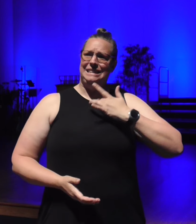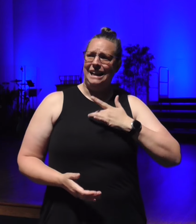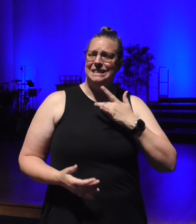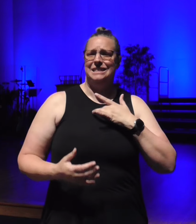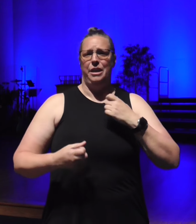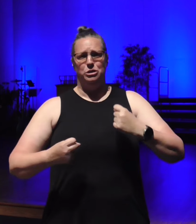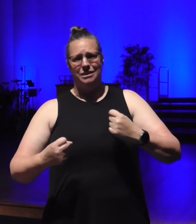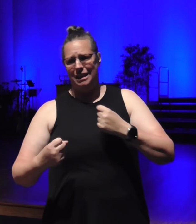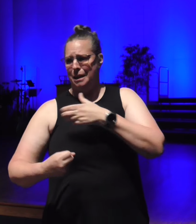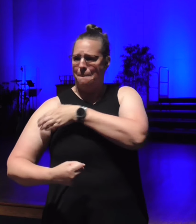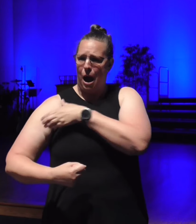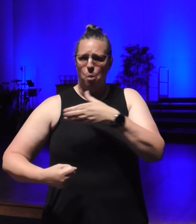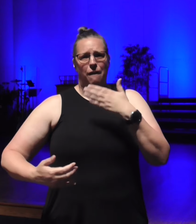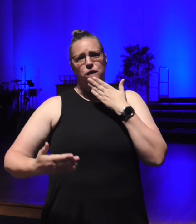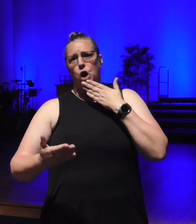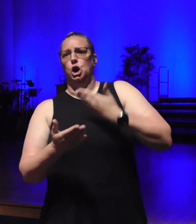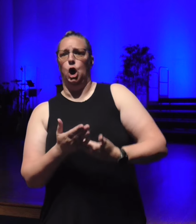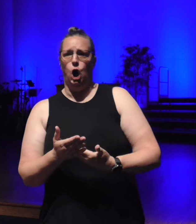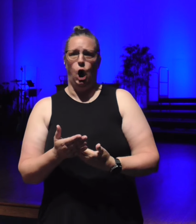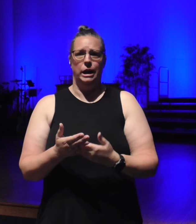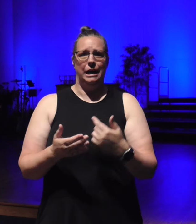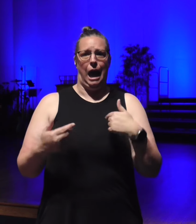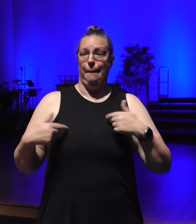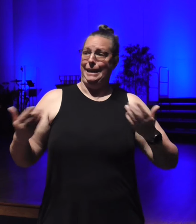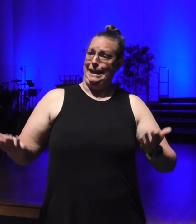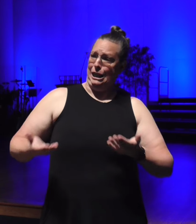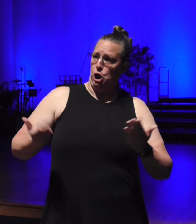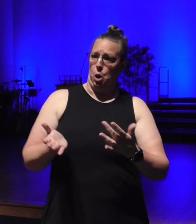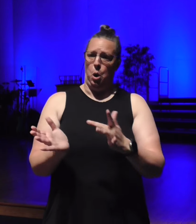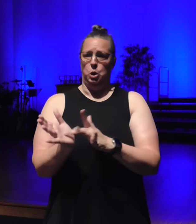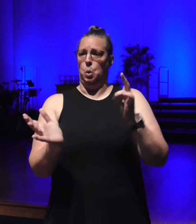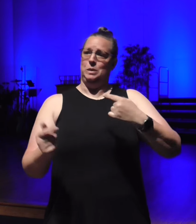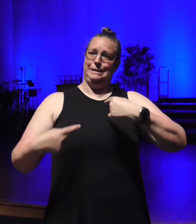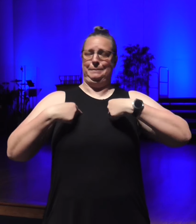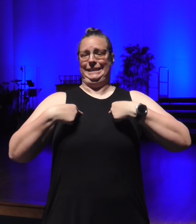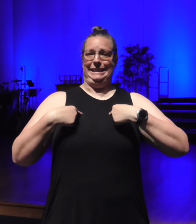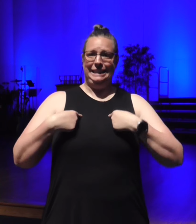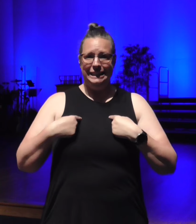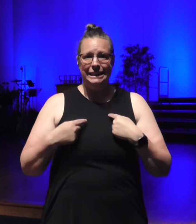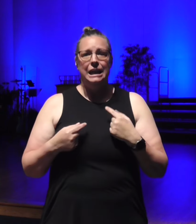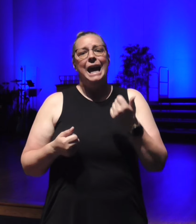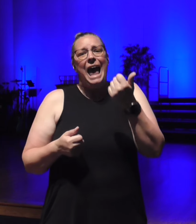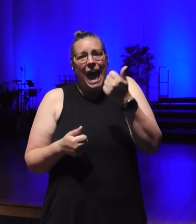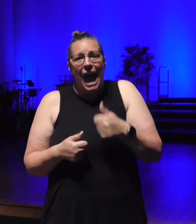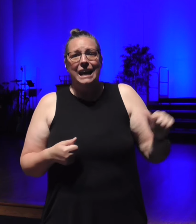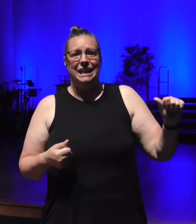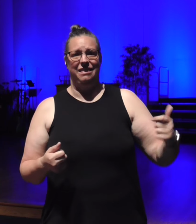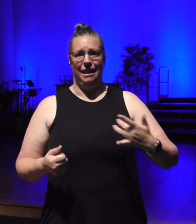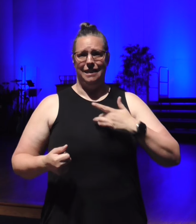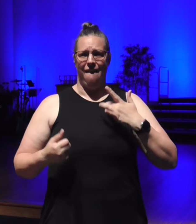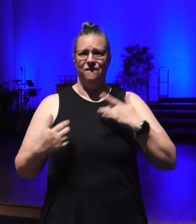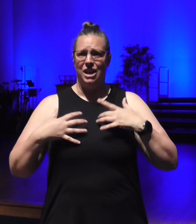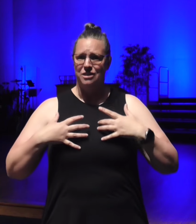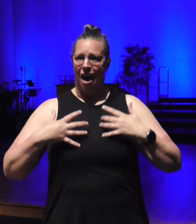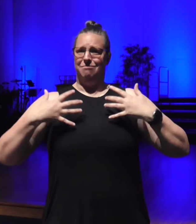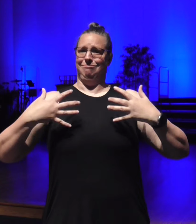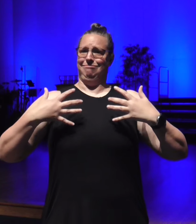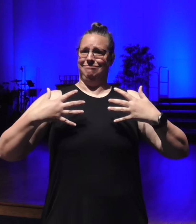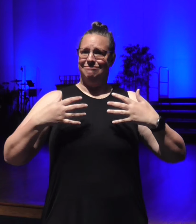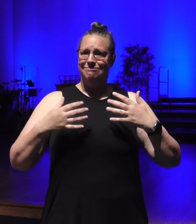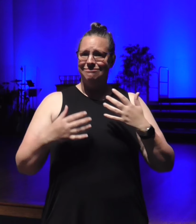in the universe and you are here to apply and to use it. Anything that brings a sense of swelling abundance within your